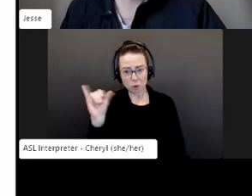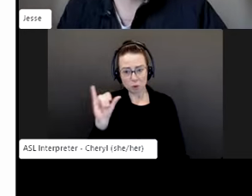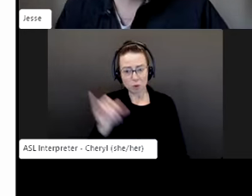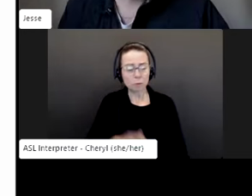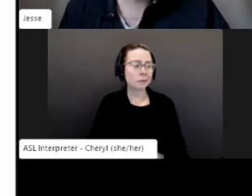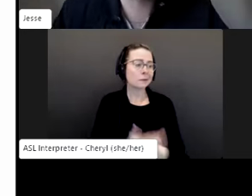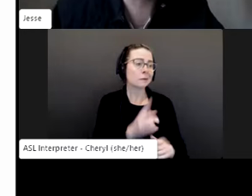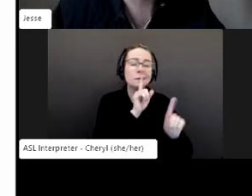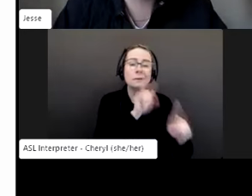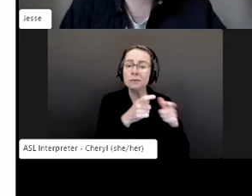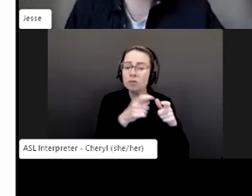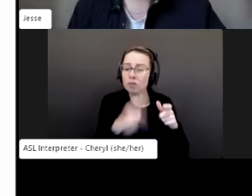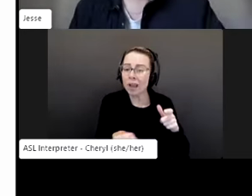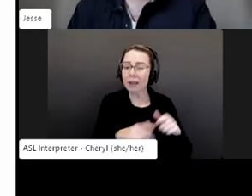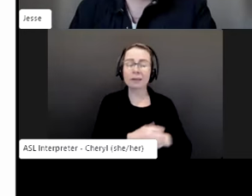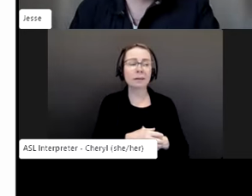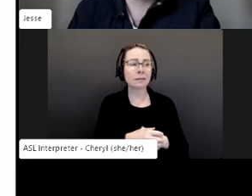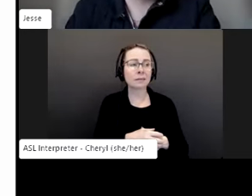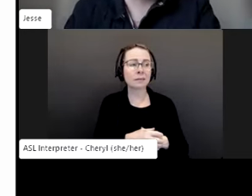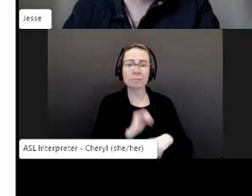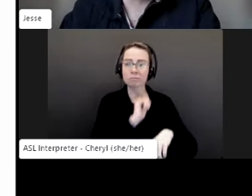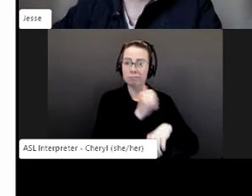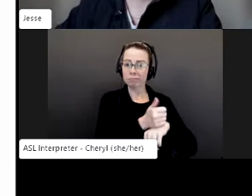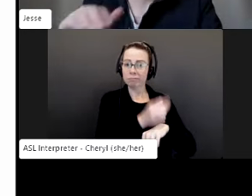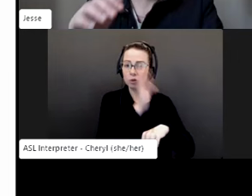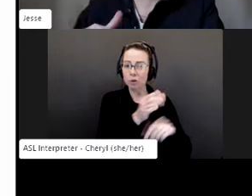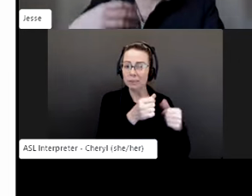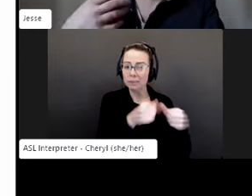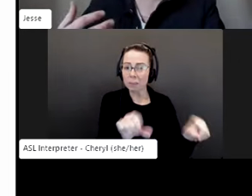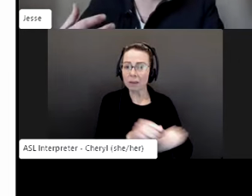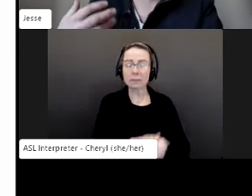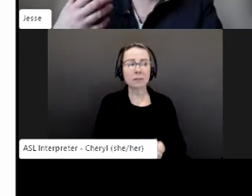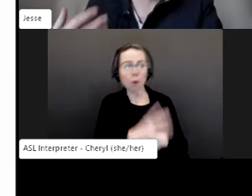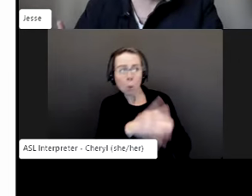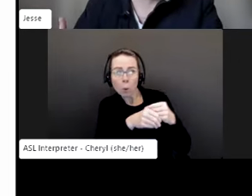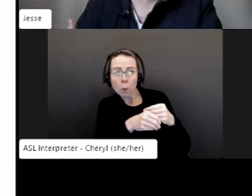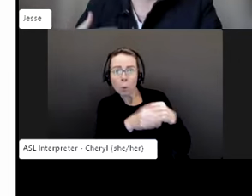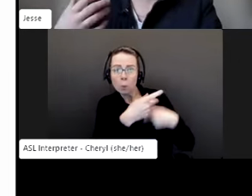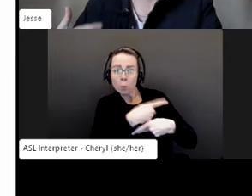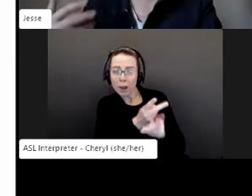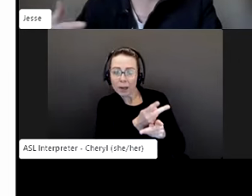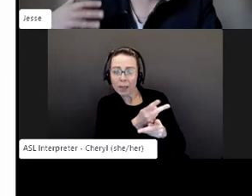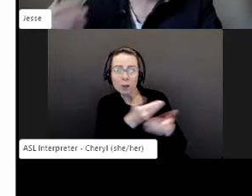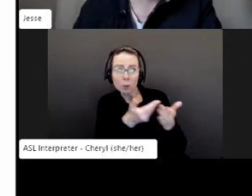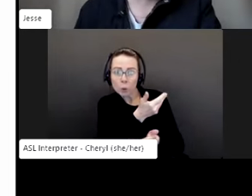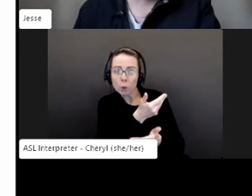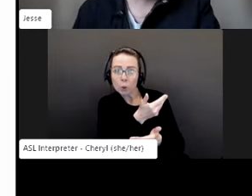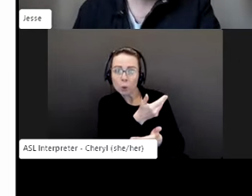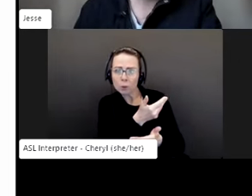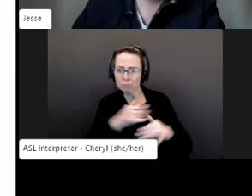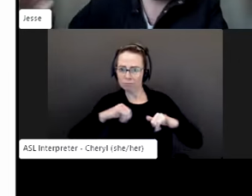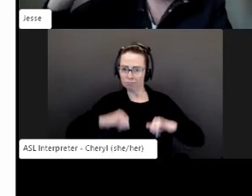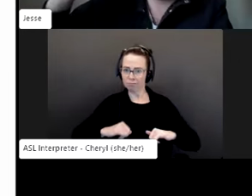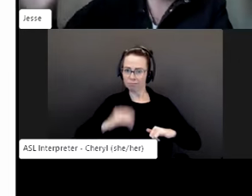set up direct deposit, or request new accounts or products. So all of this can be done from the comfort of your own